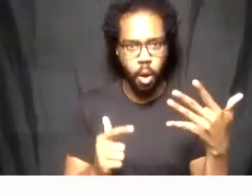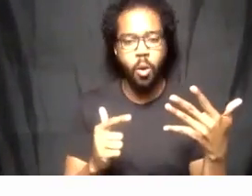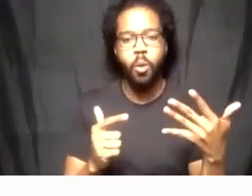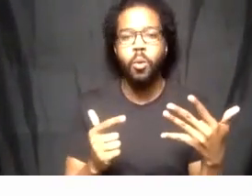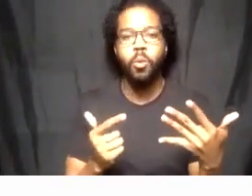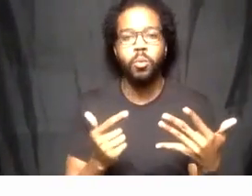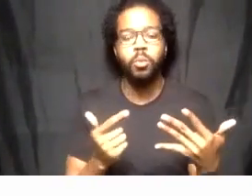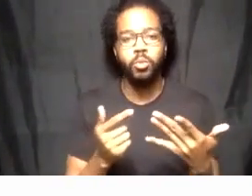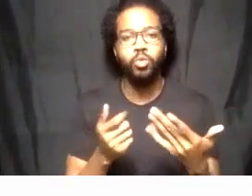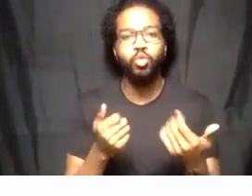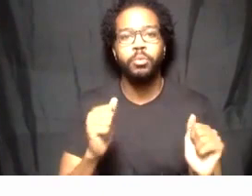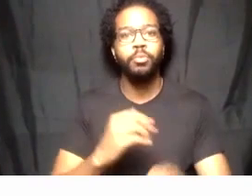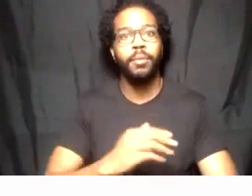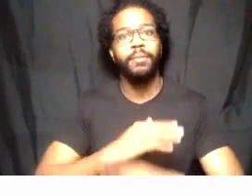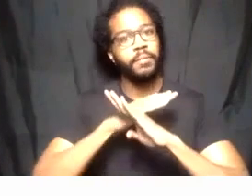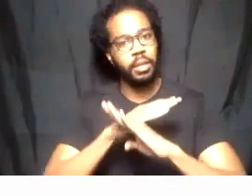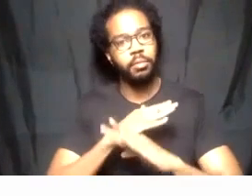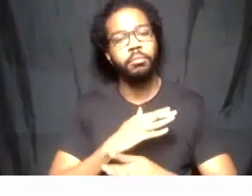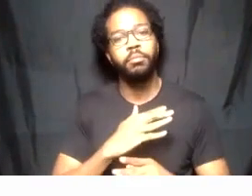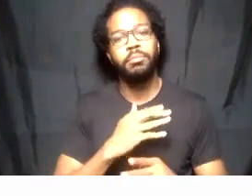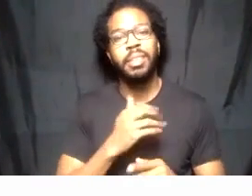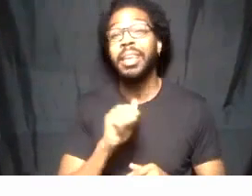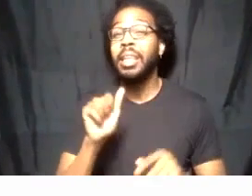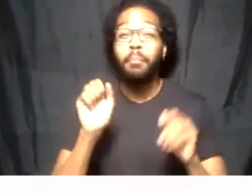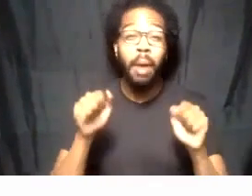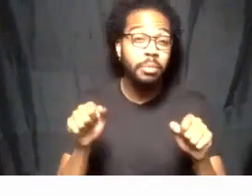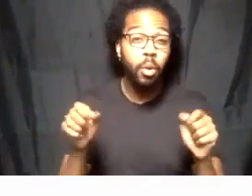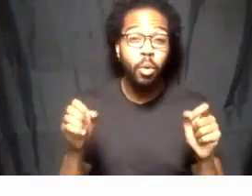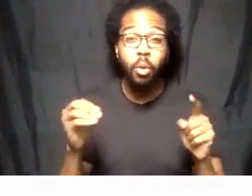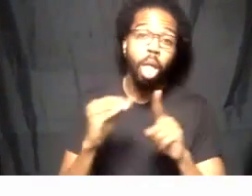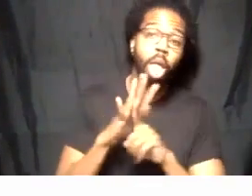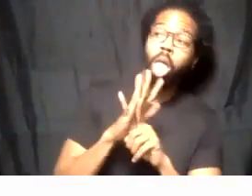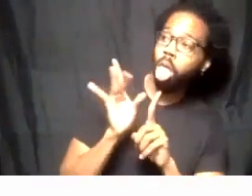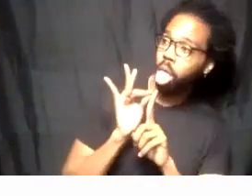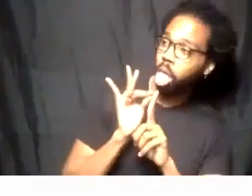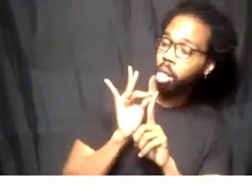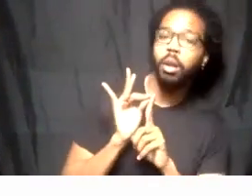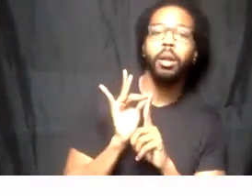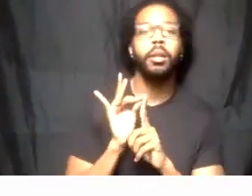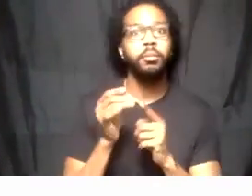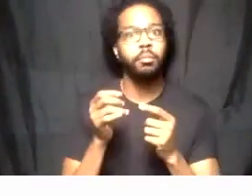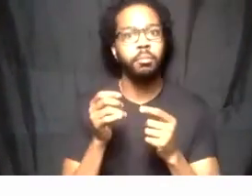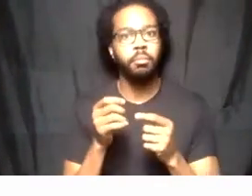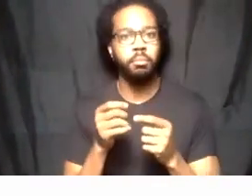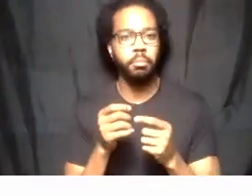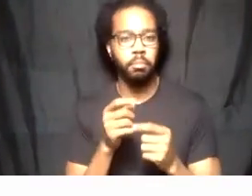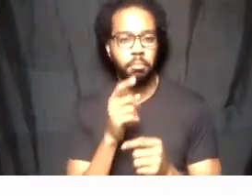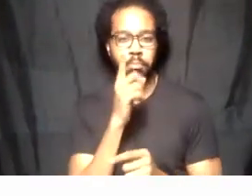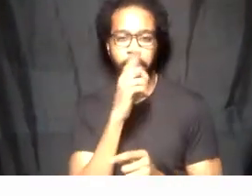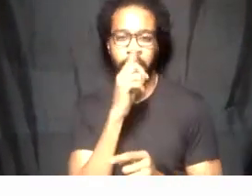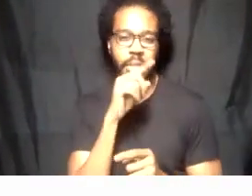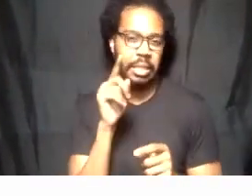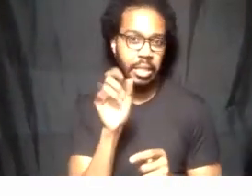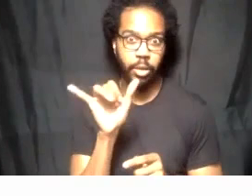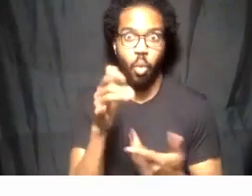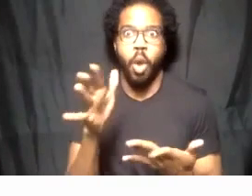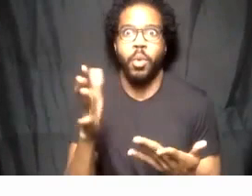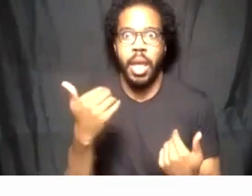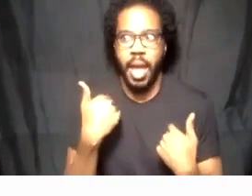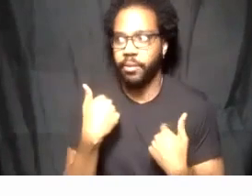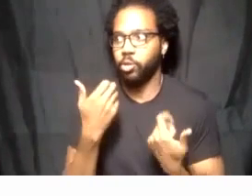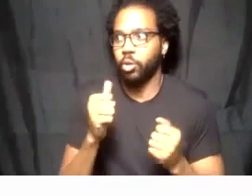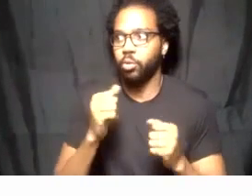prevent any possible transmission, to act as though you are already positive. The reason that we are